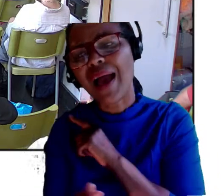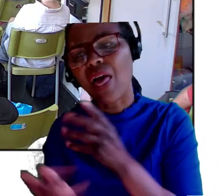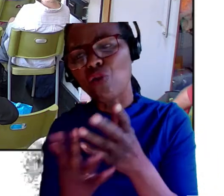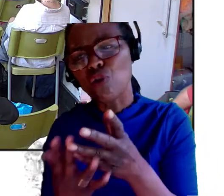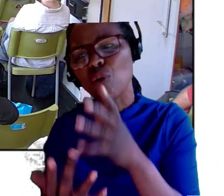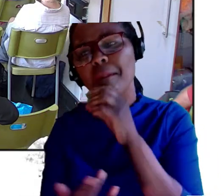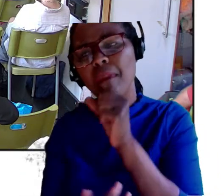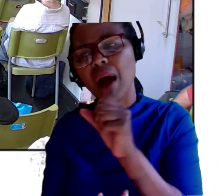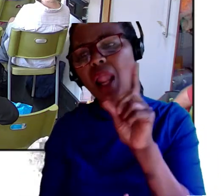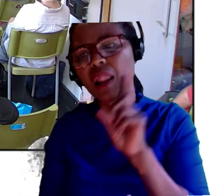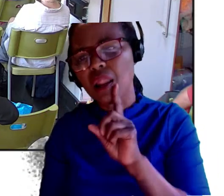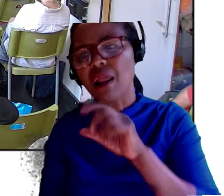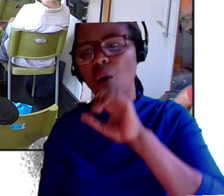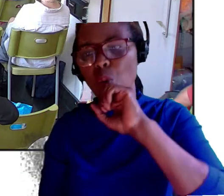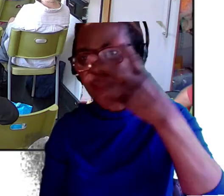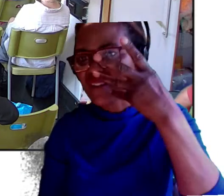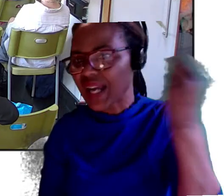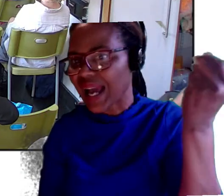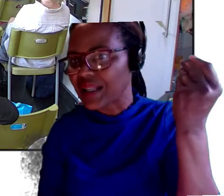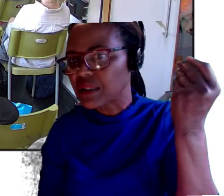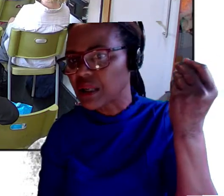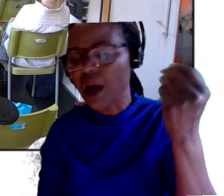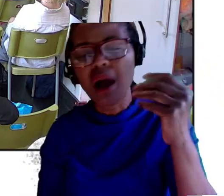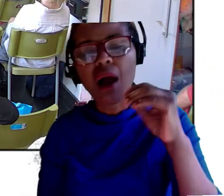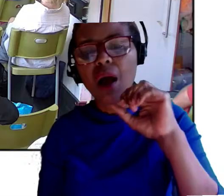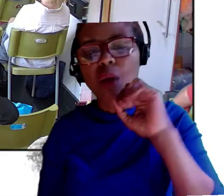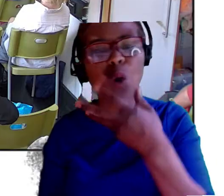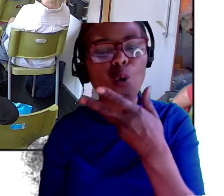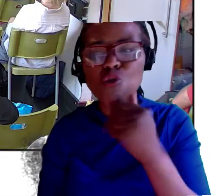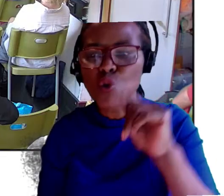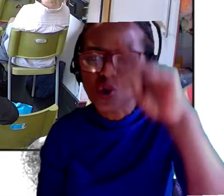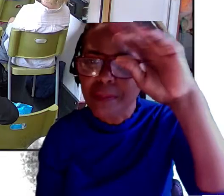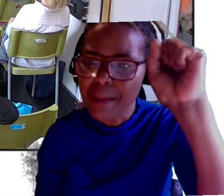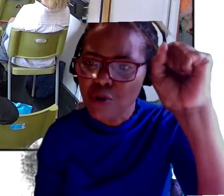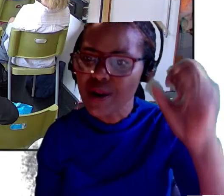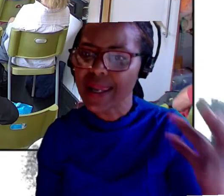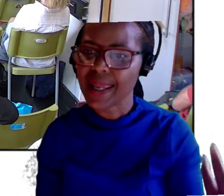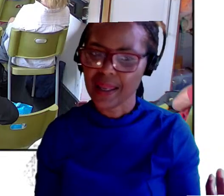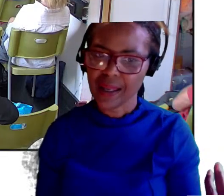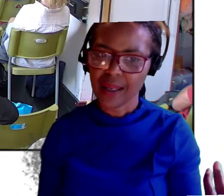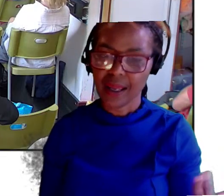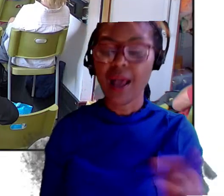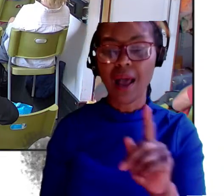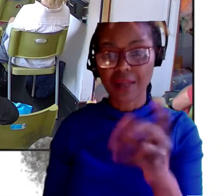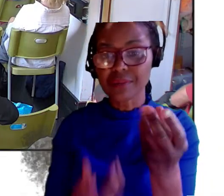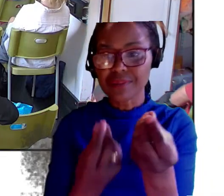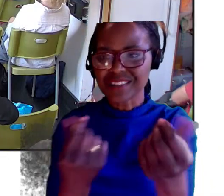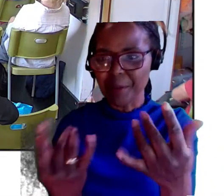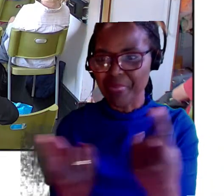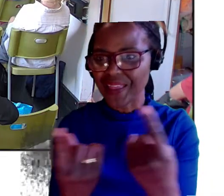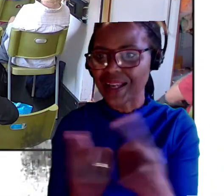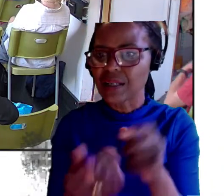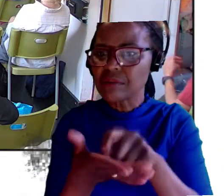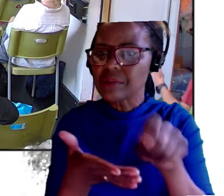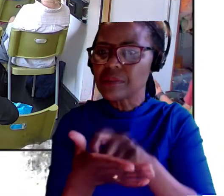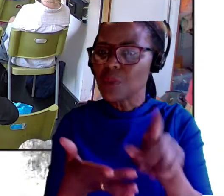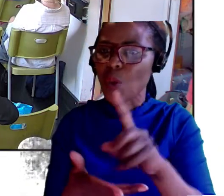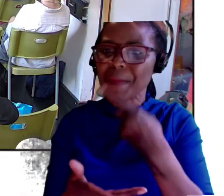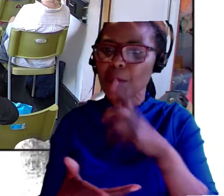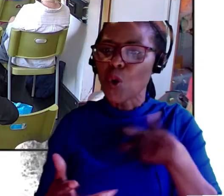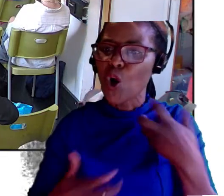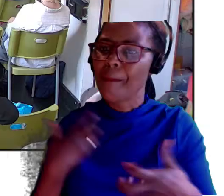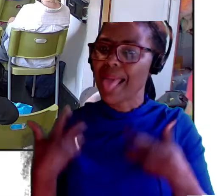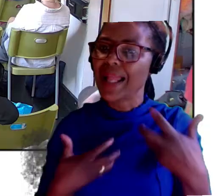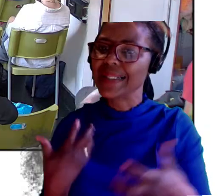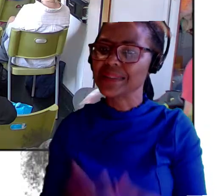forget. I also love the fact that some of the earliest records that we have of writing are complaints. Complaints about, like not being given the right number of